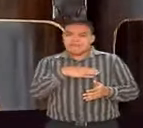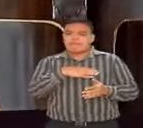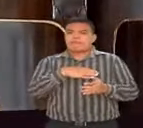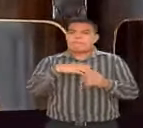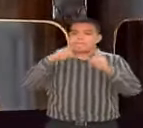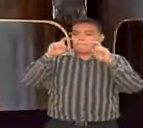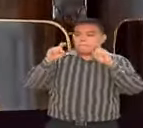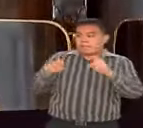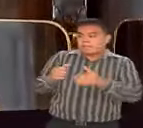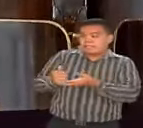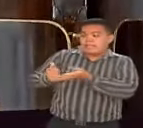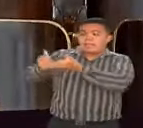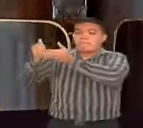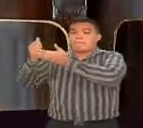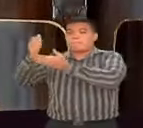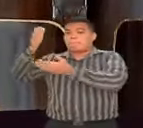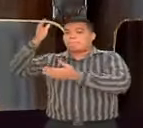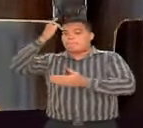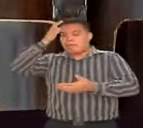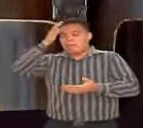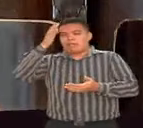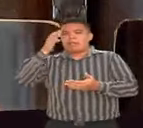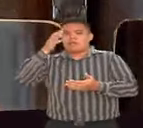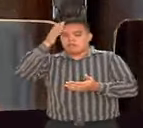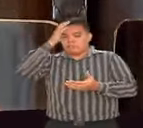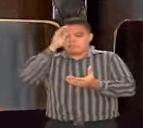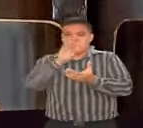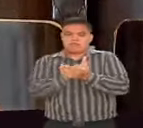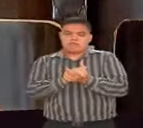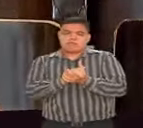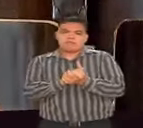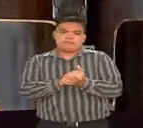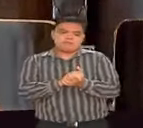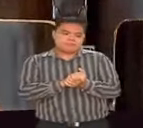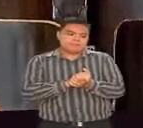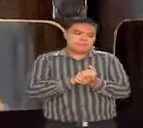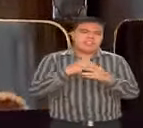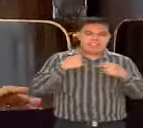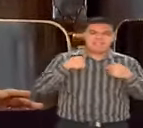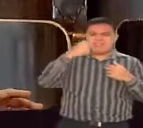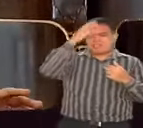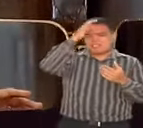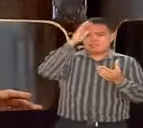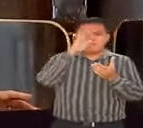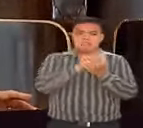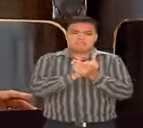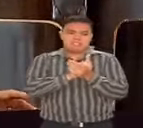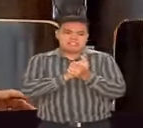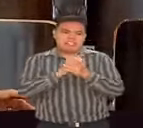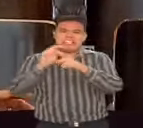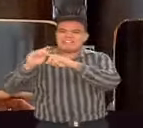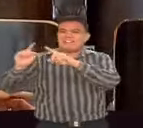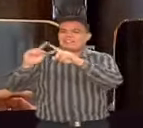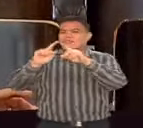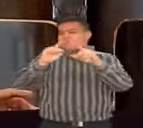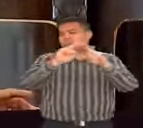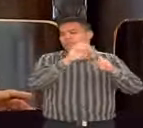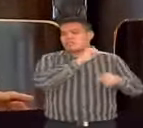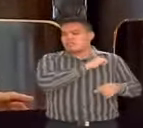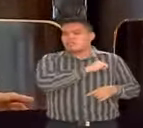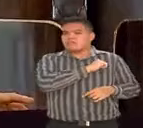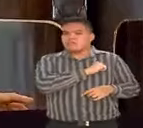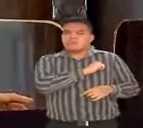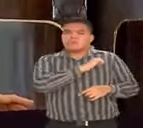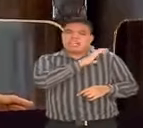Pray for them. Now, I know there are delinquent husbands. Kabalo ko ni Ana. And there are some of us that have